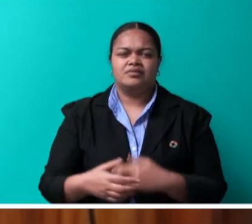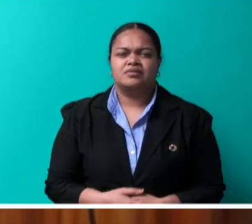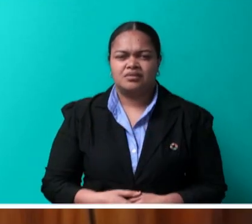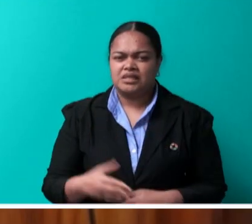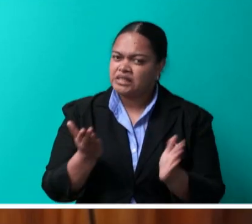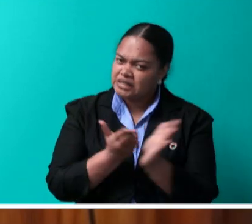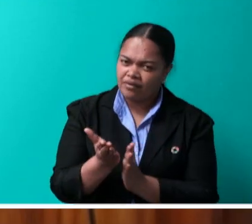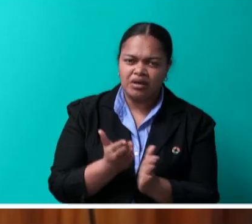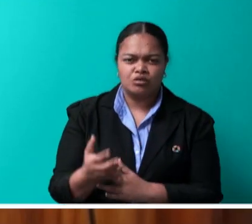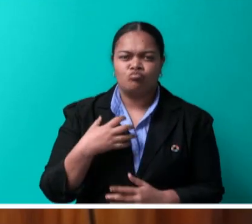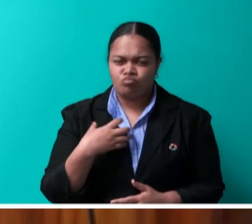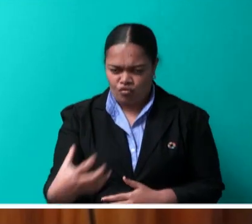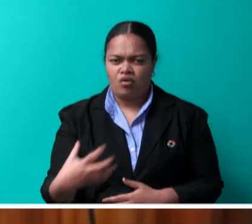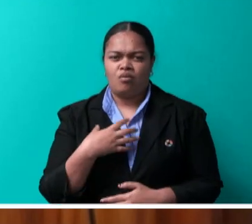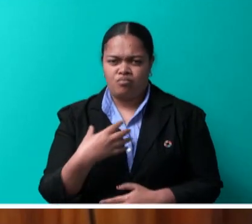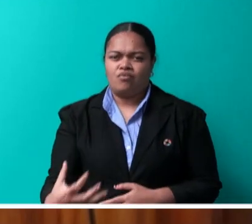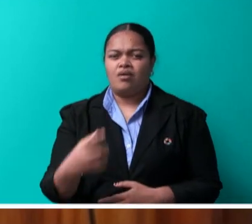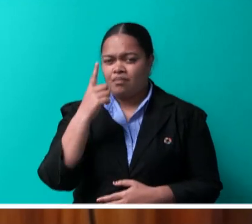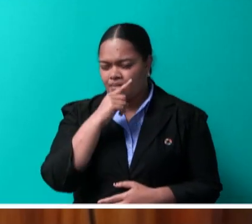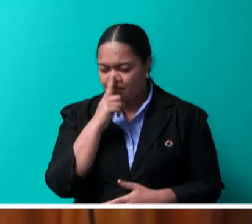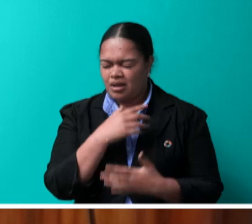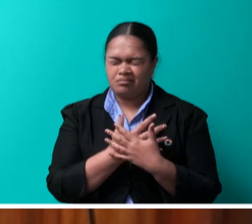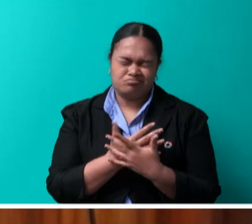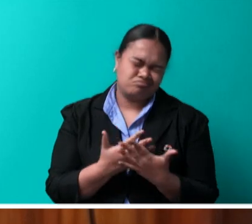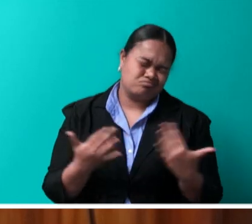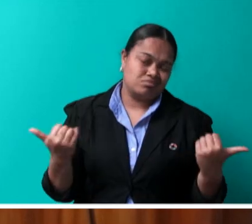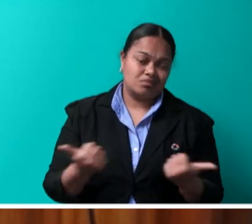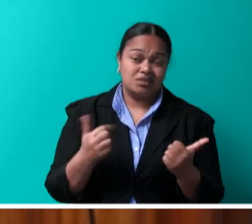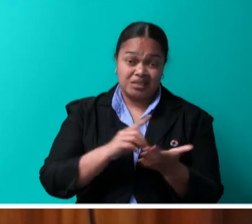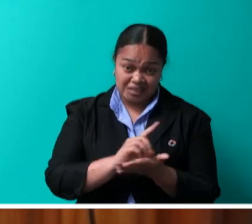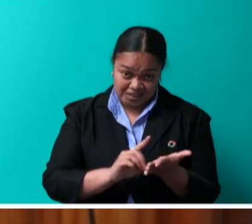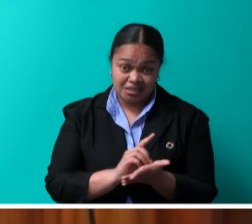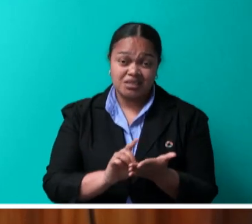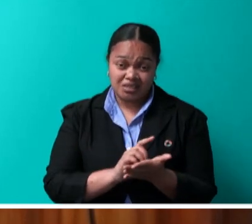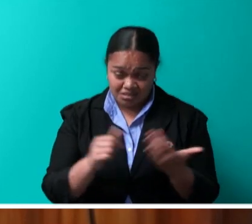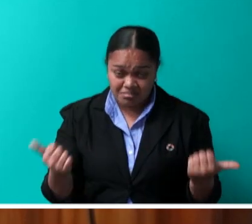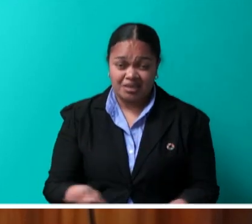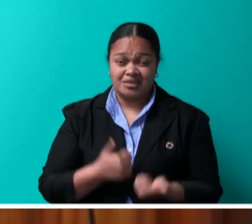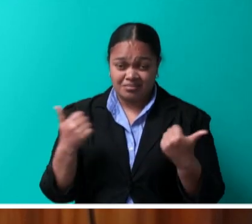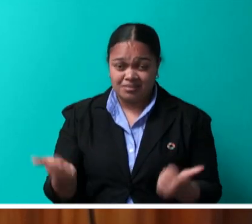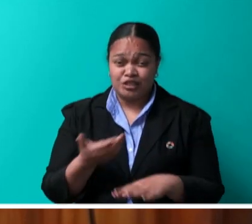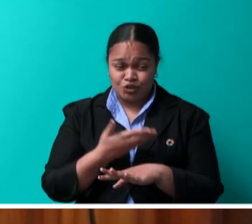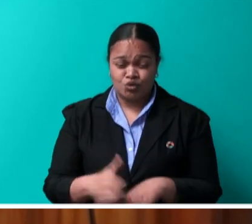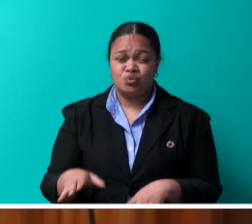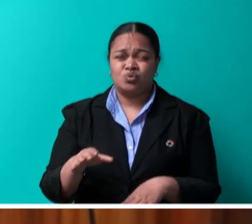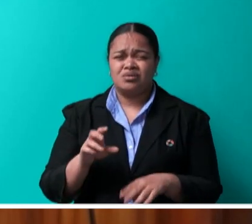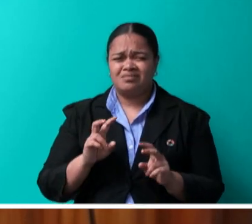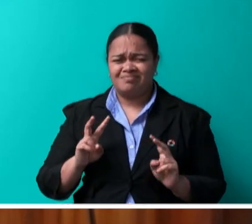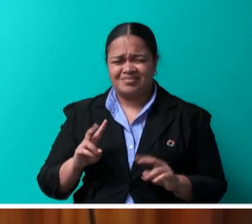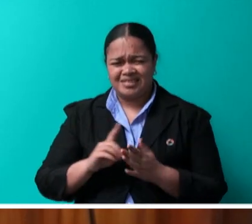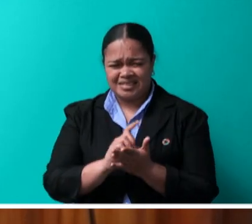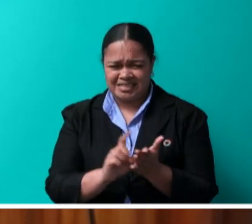demanded. Populations are aging, non-communicable diseases remain prevalent, and new infectious diseases continue